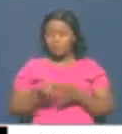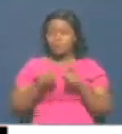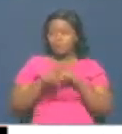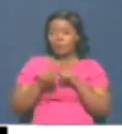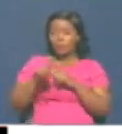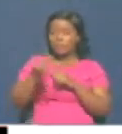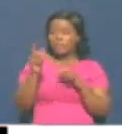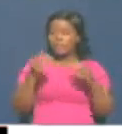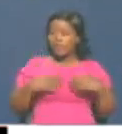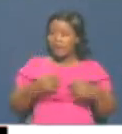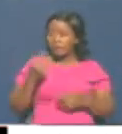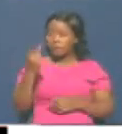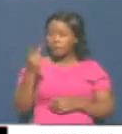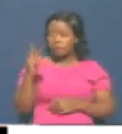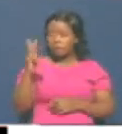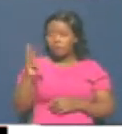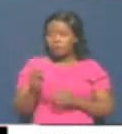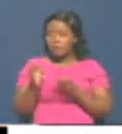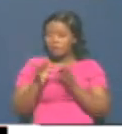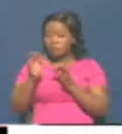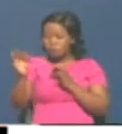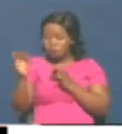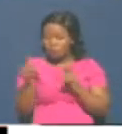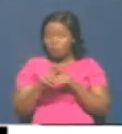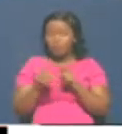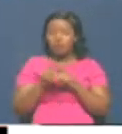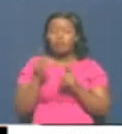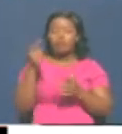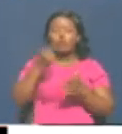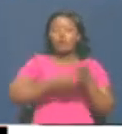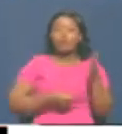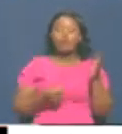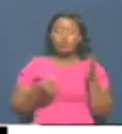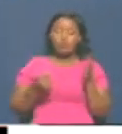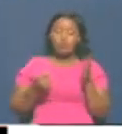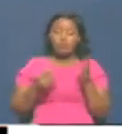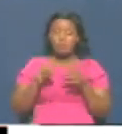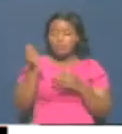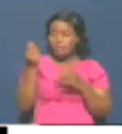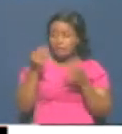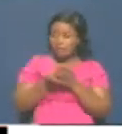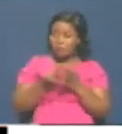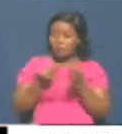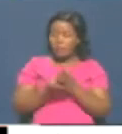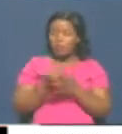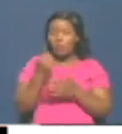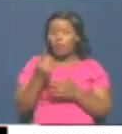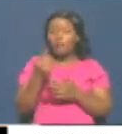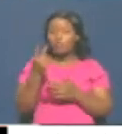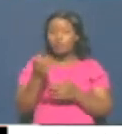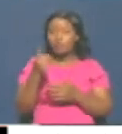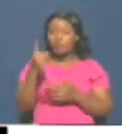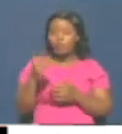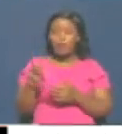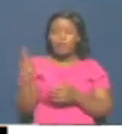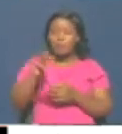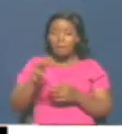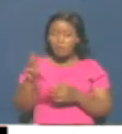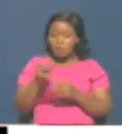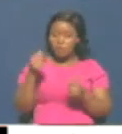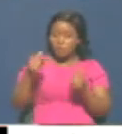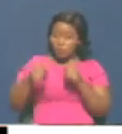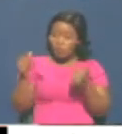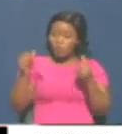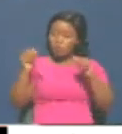kilometers to 2.4 kilometers at a cost of Kenya shillings 121 million will enable it